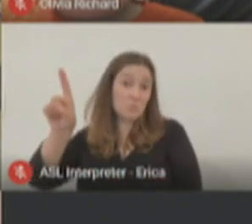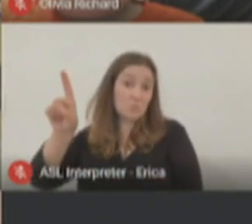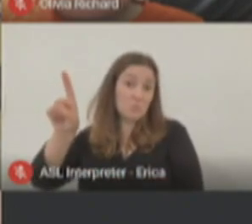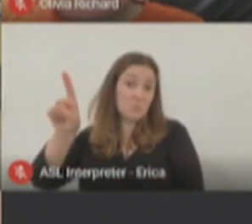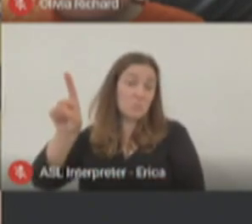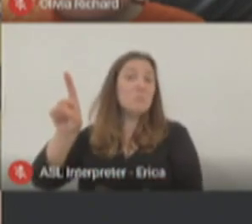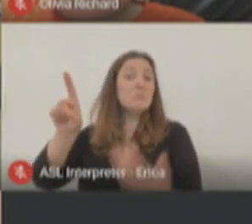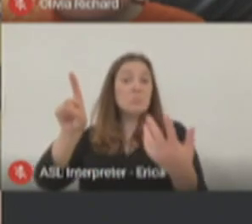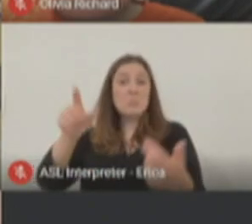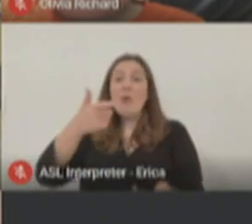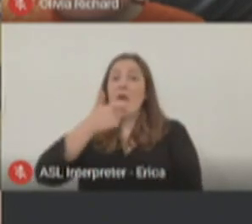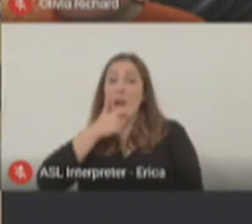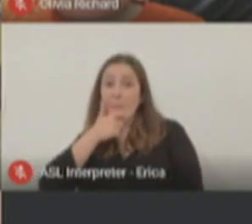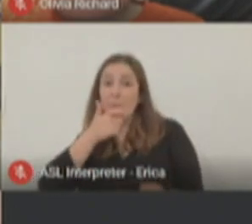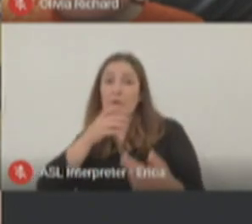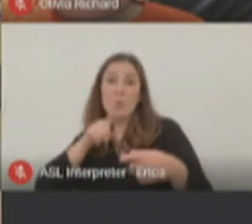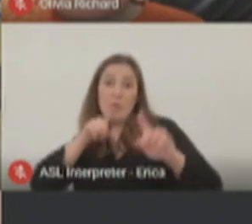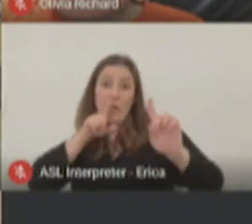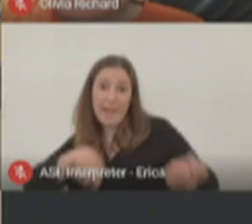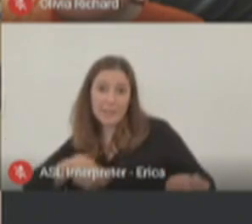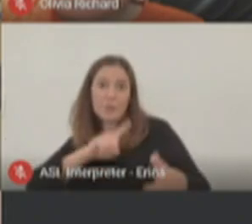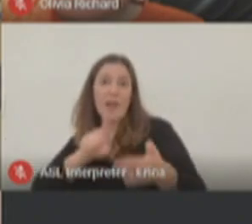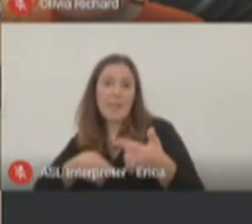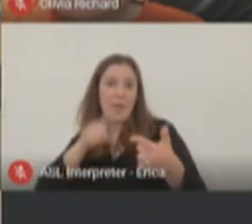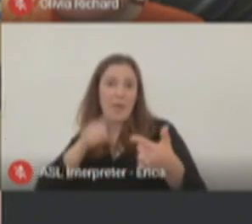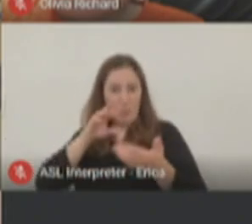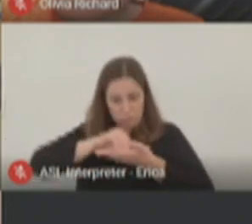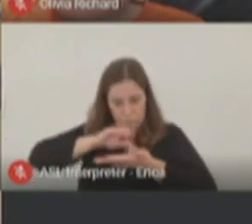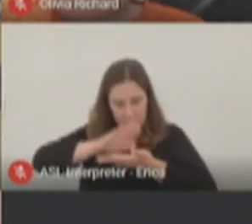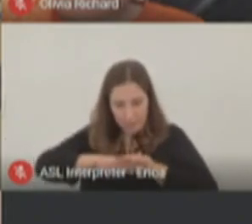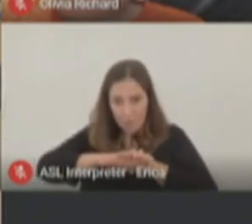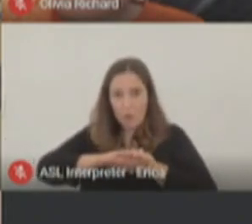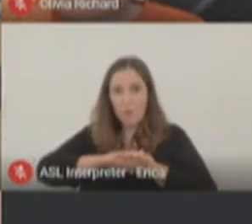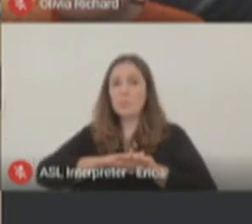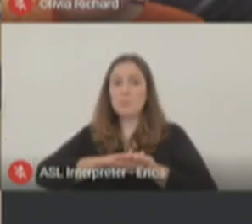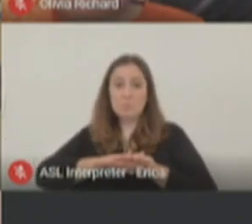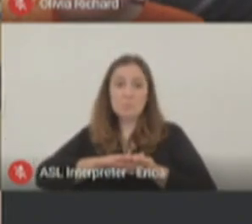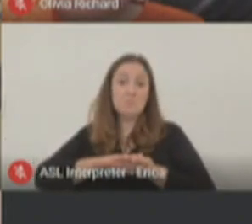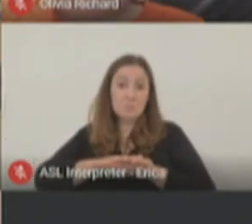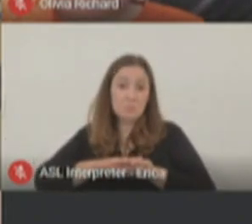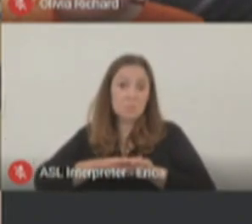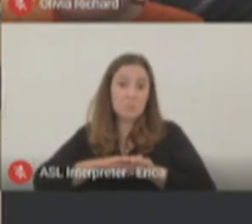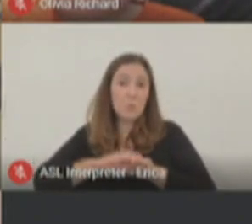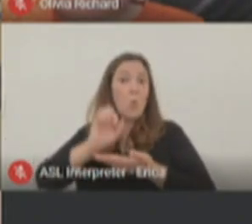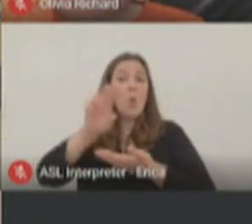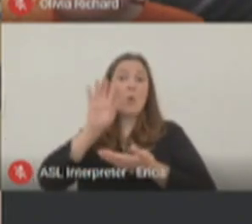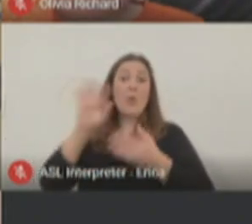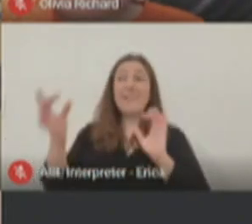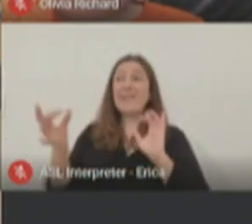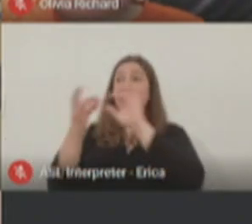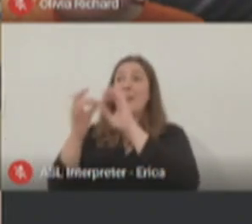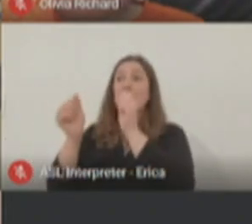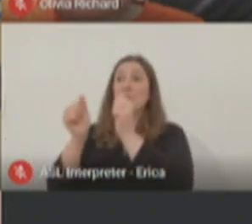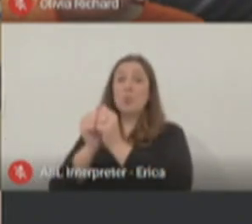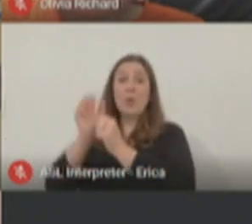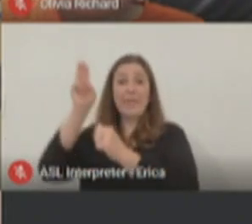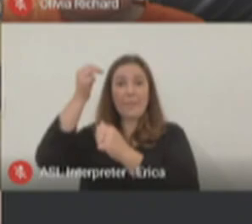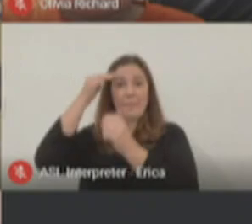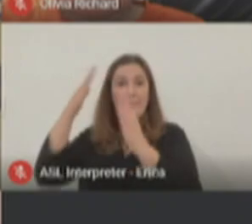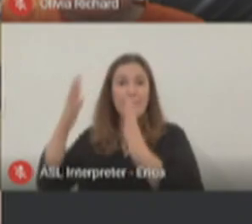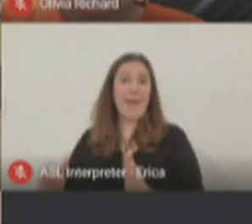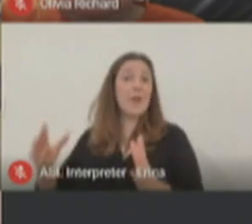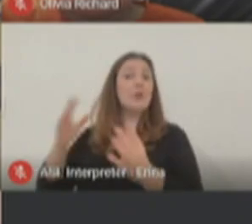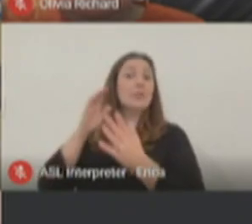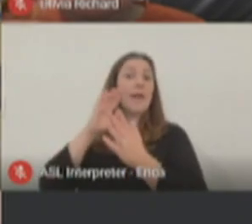operator at 311 who will allow them to be able to connect to the mayor's health line. At the mayor's health